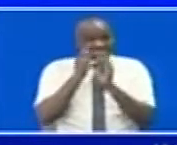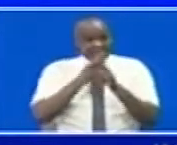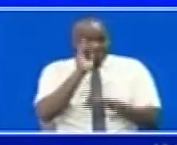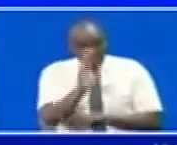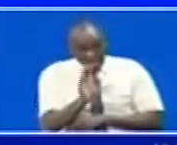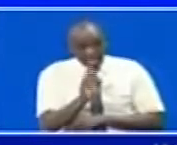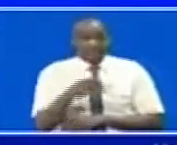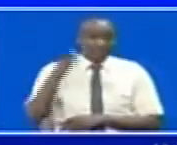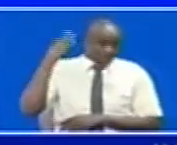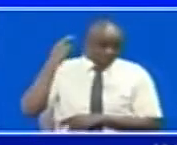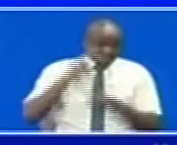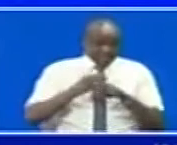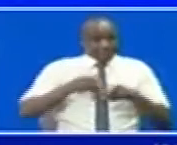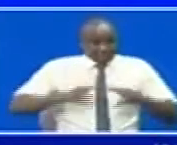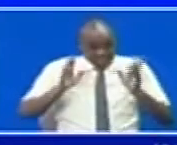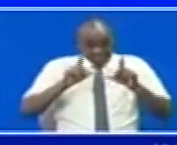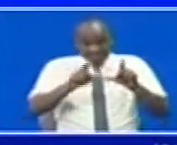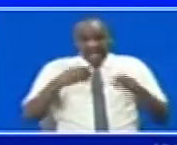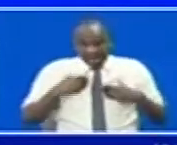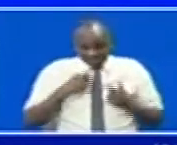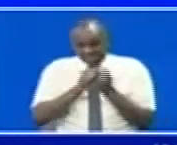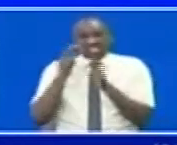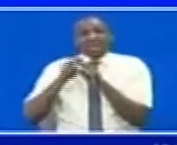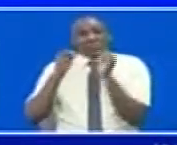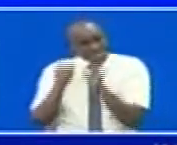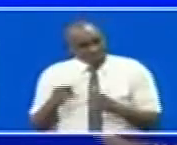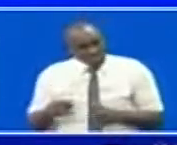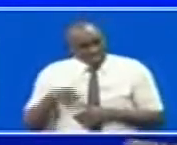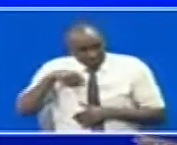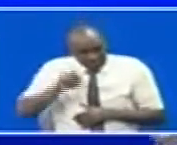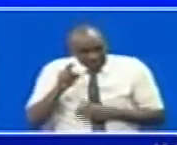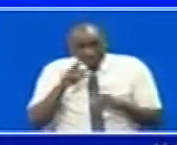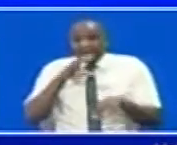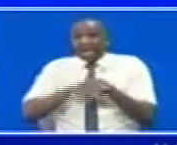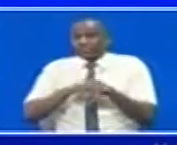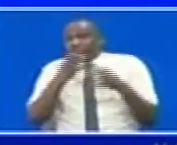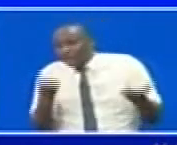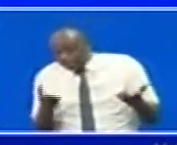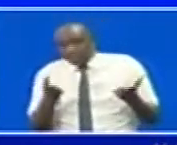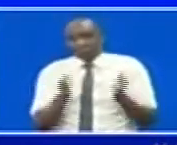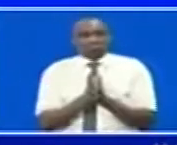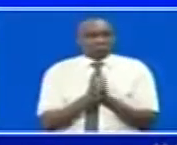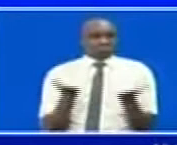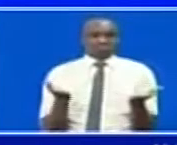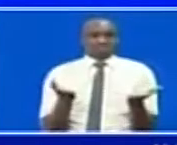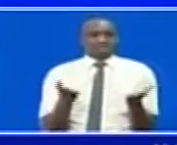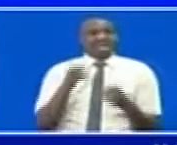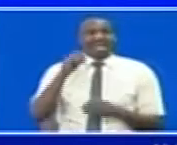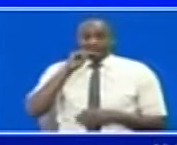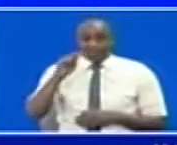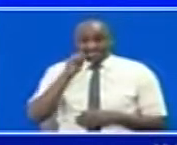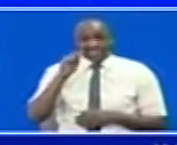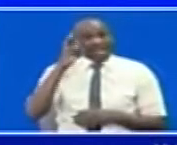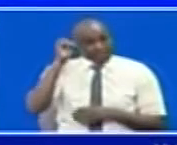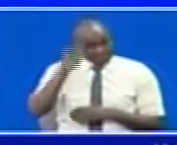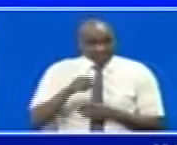what initially existed in their birth certificates to names which they have either coined or been associated with. Kabete MP